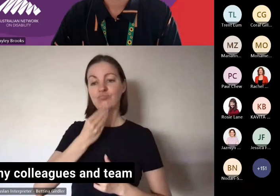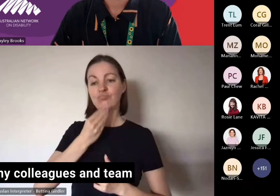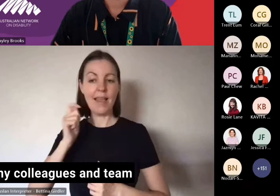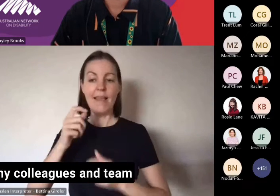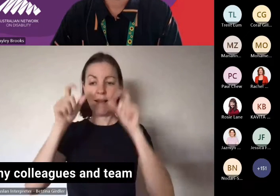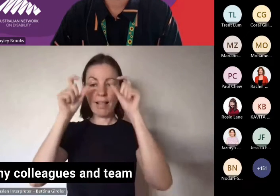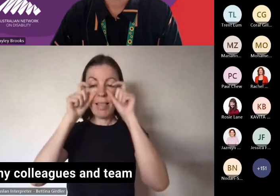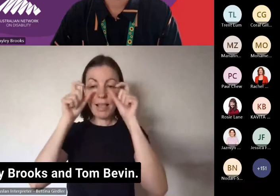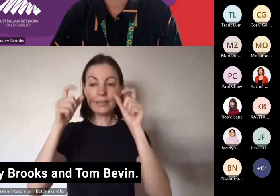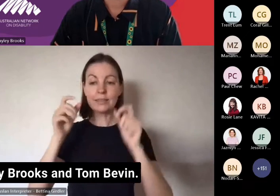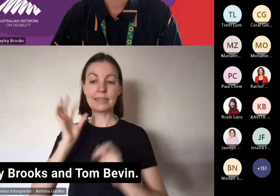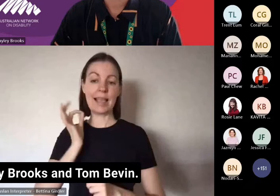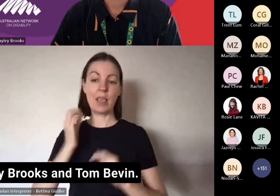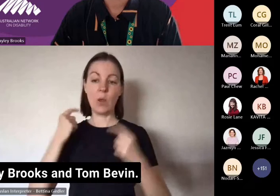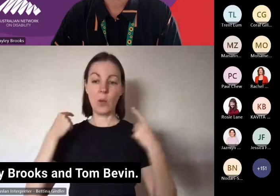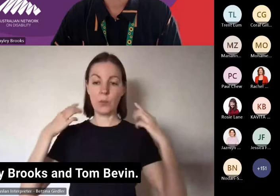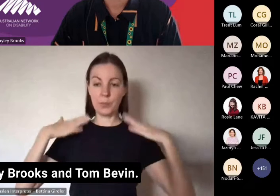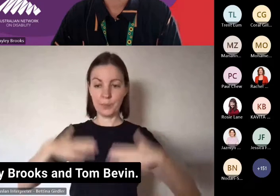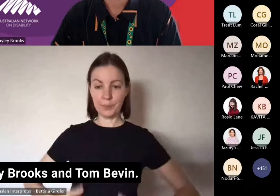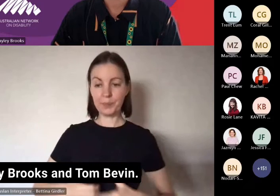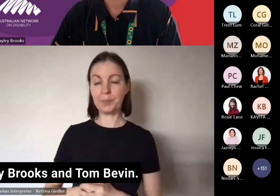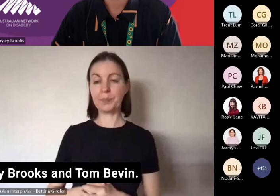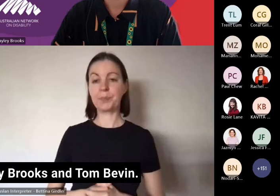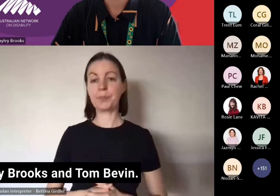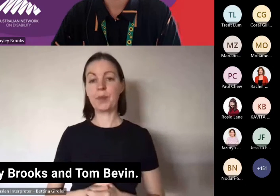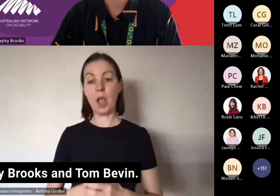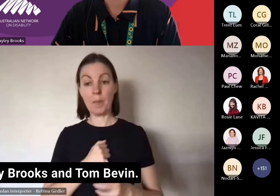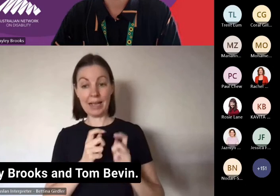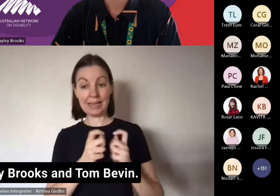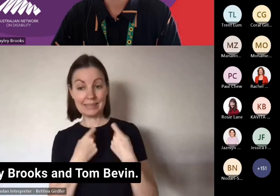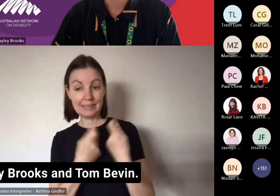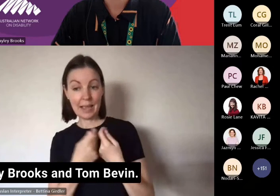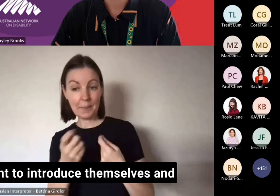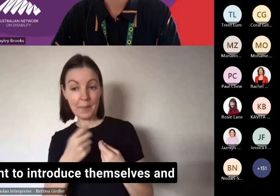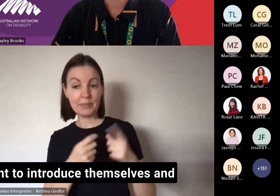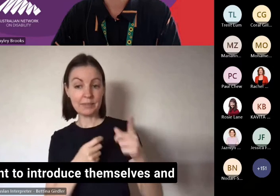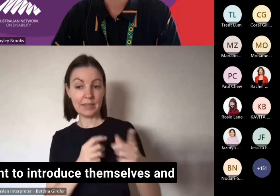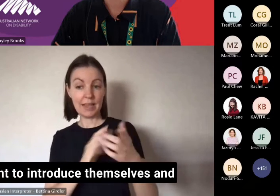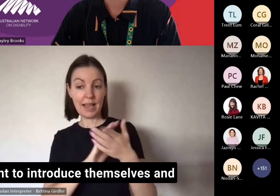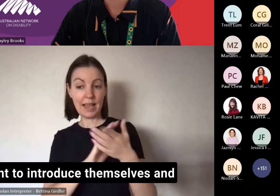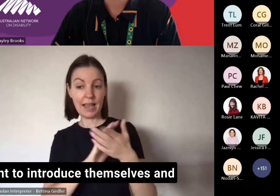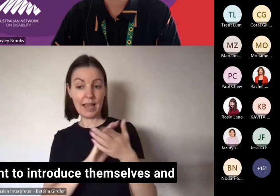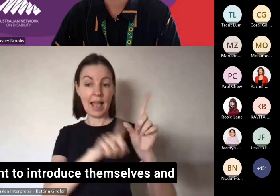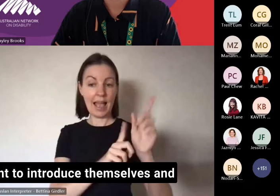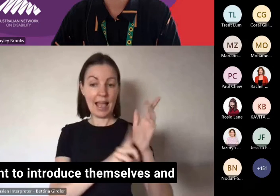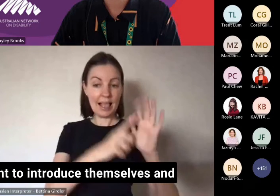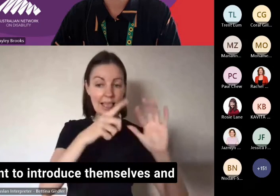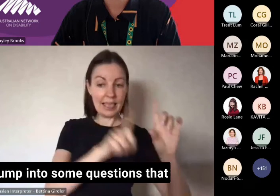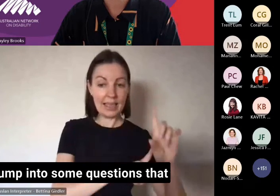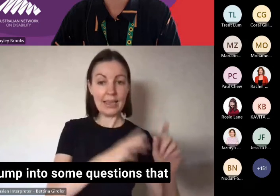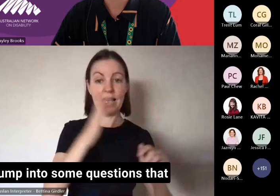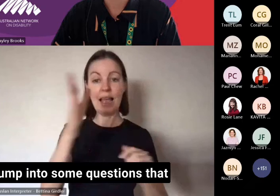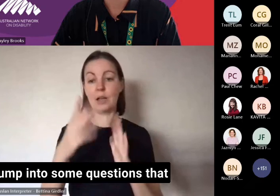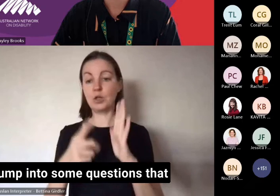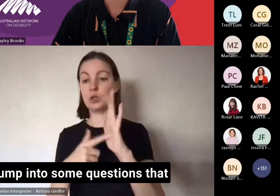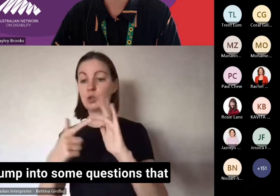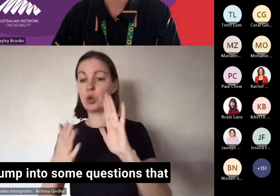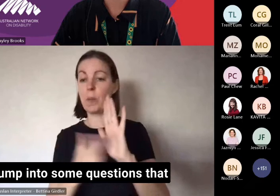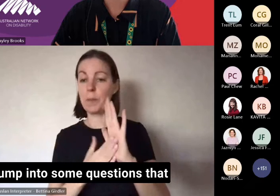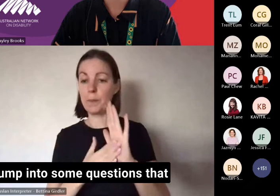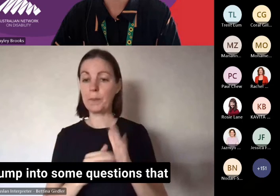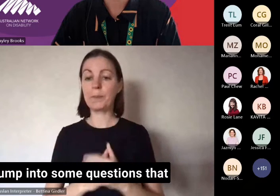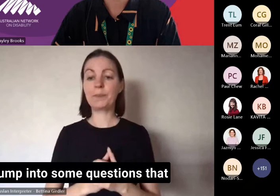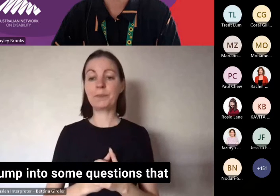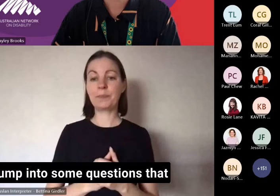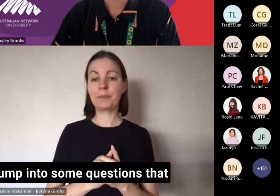my colleagues and team members, Hayley Brooks and Tom Bevan. I'll give them a moment to introduce themselves, and then we're going to jump into